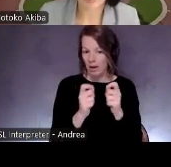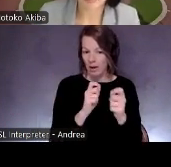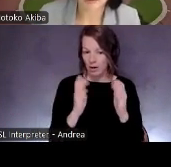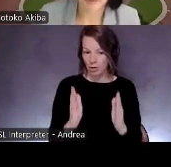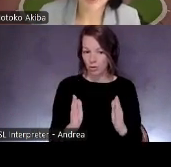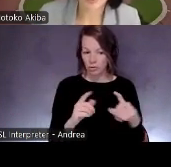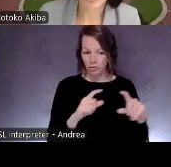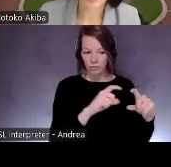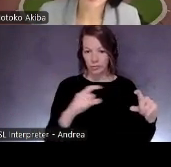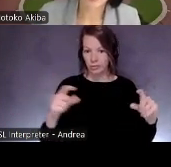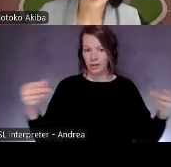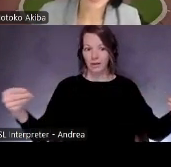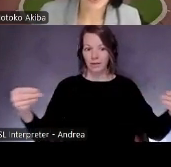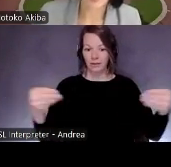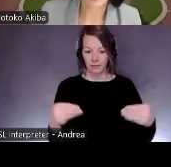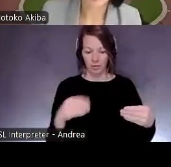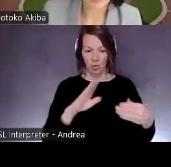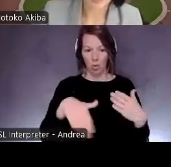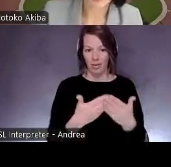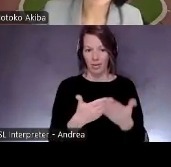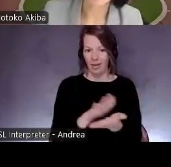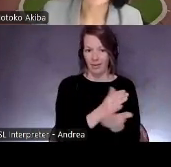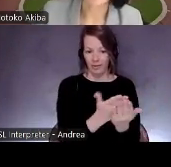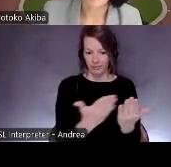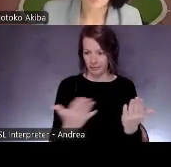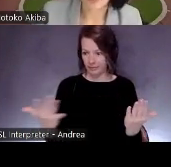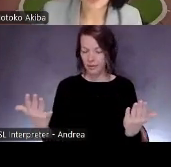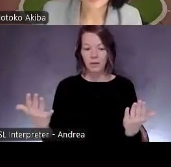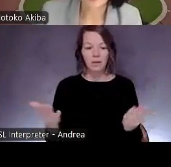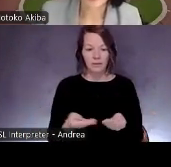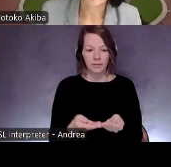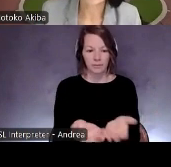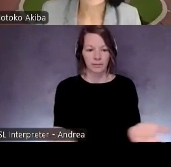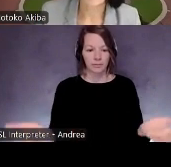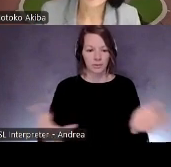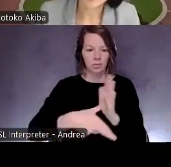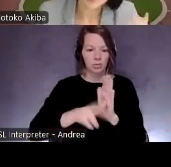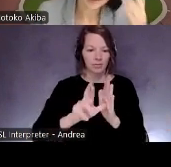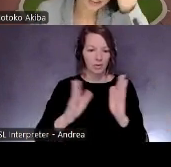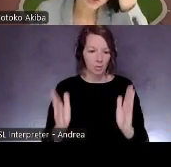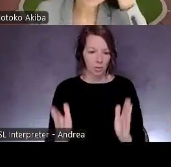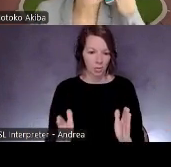those manuscripts that goes out to the reviewer. And the